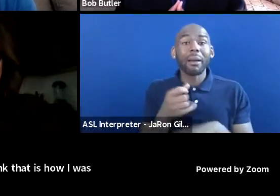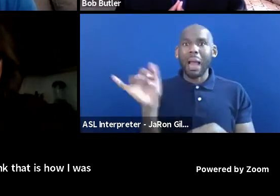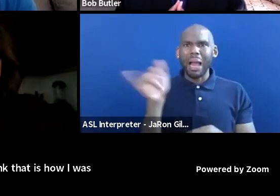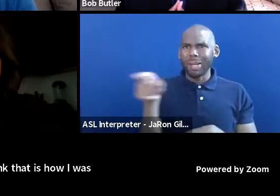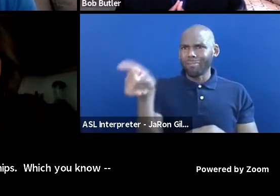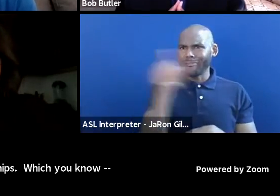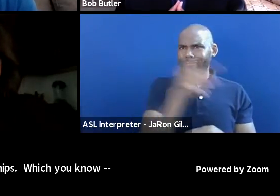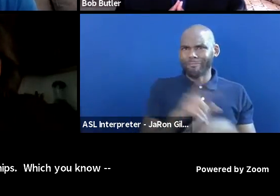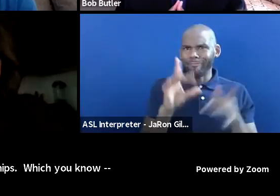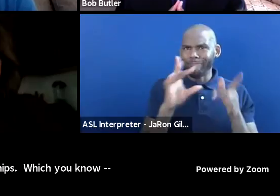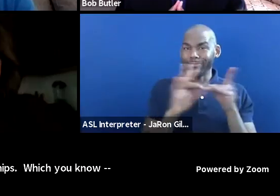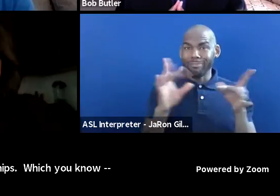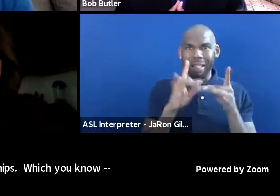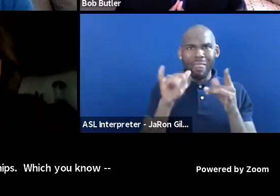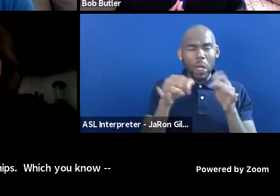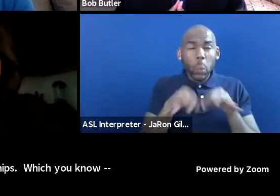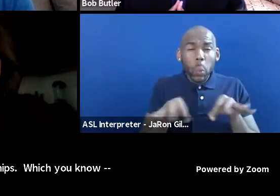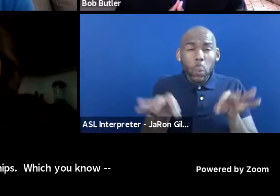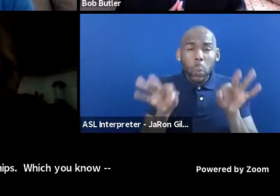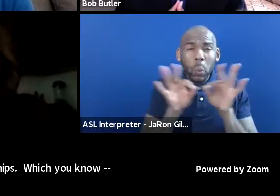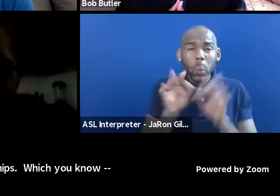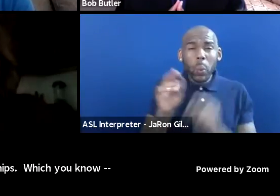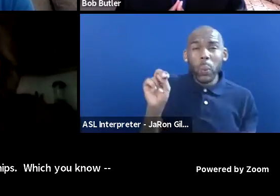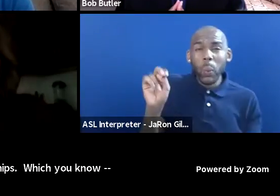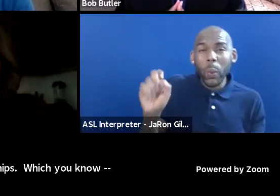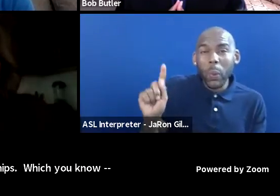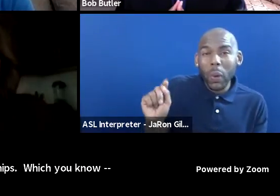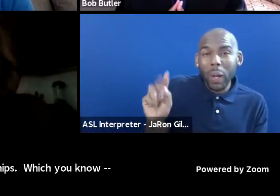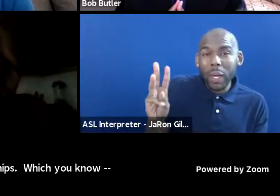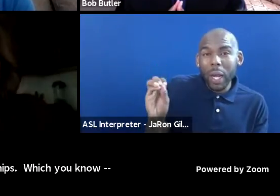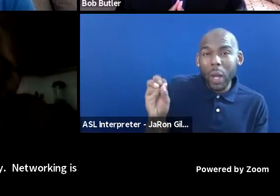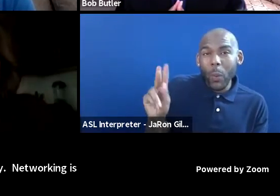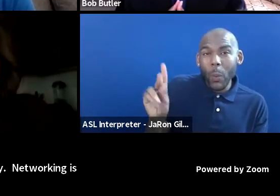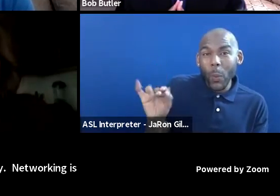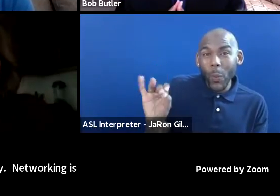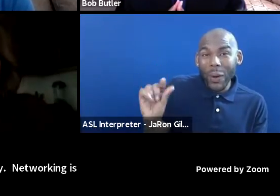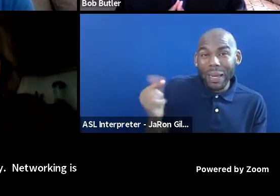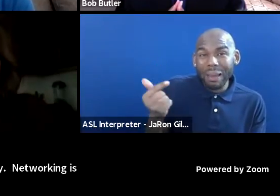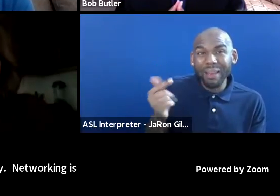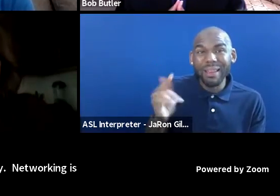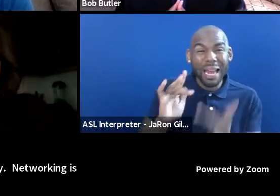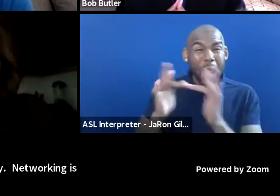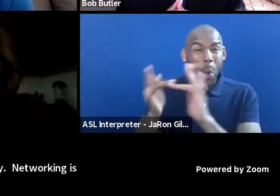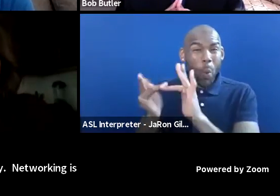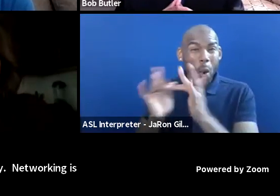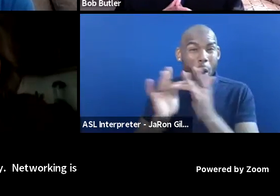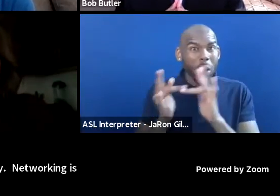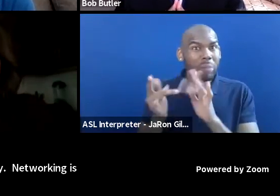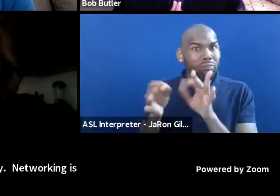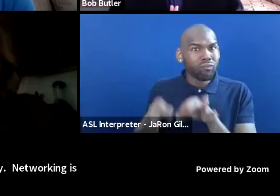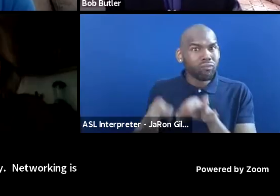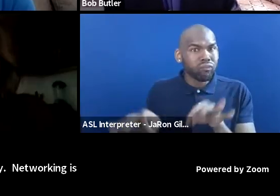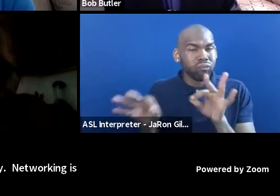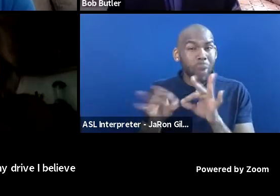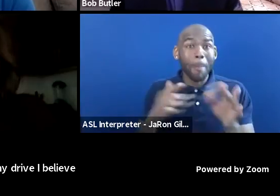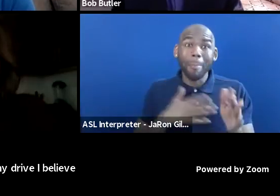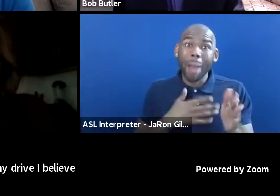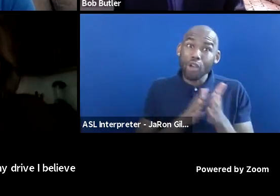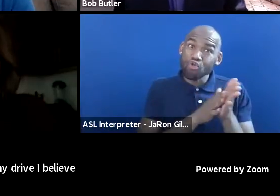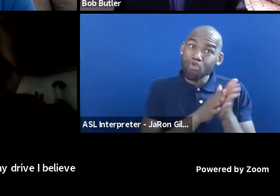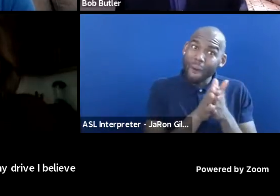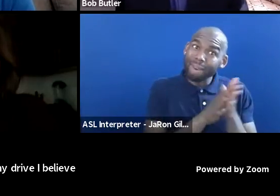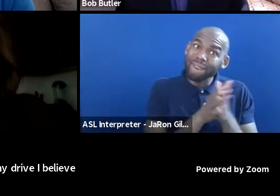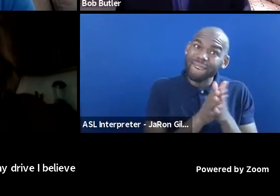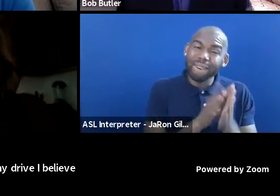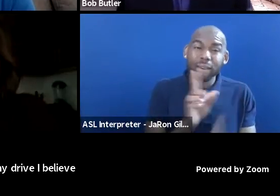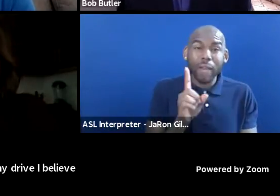saying, is key. Networking is key, I think. And they saw my drive, I believe. And that's how I got put in this